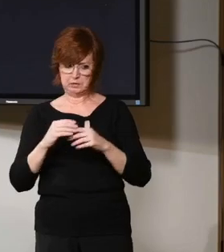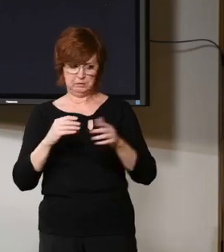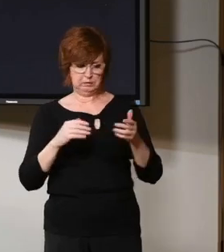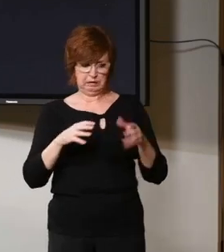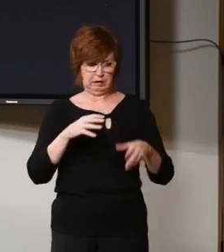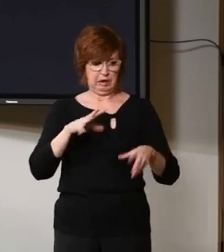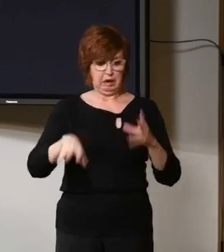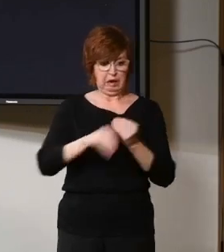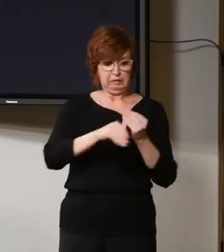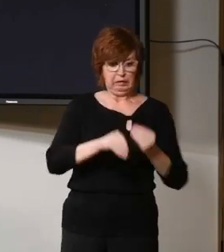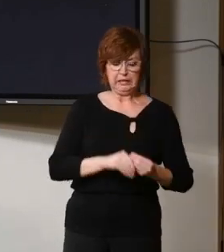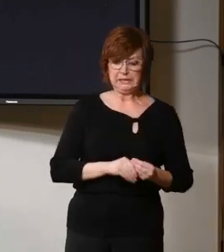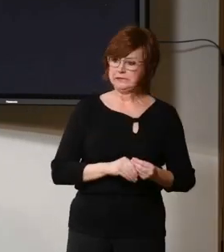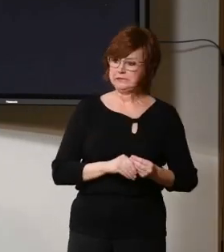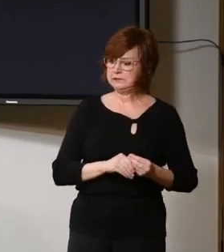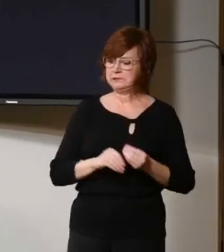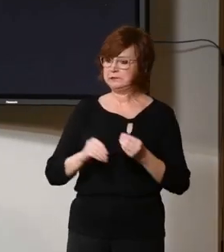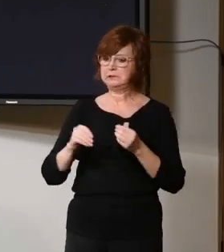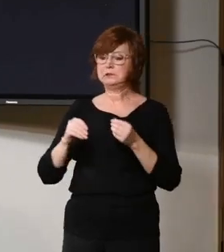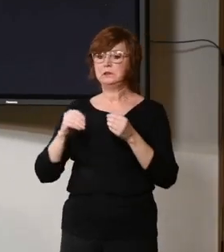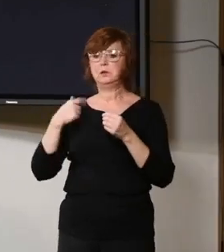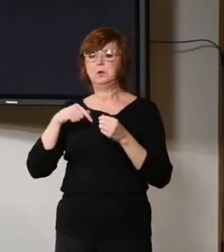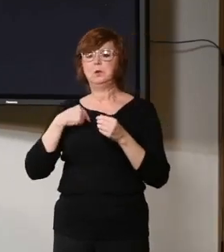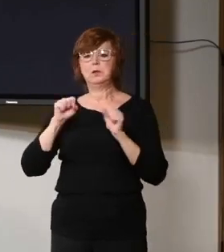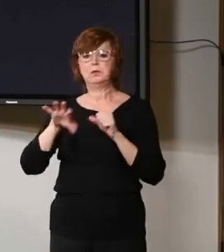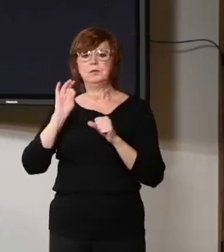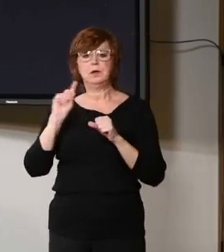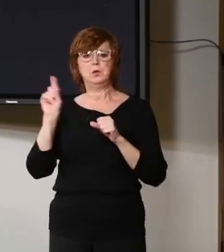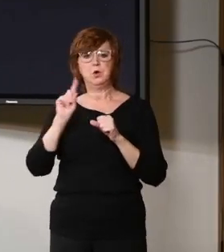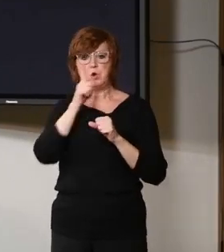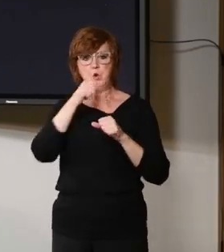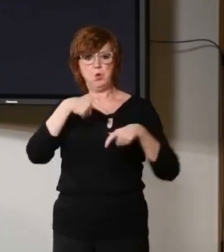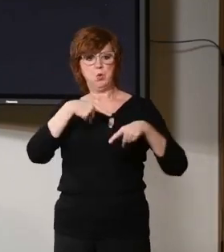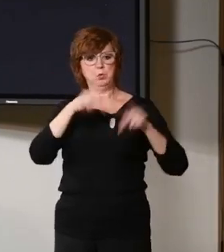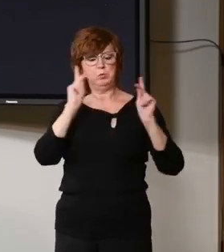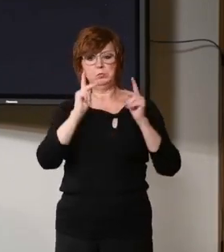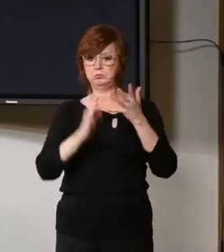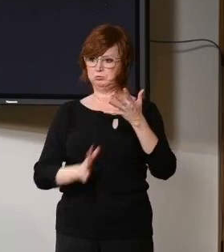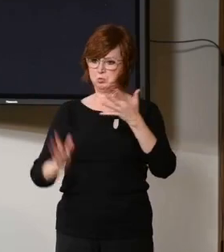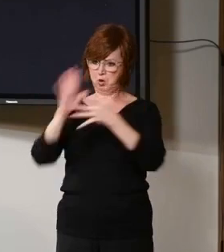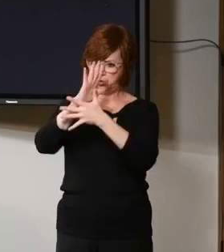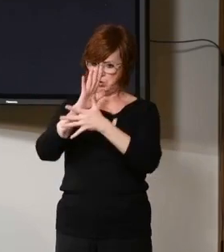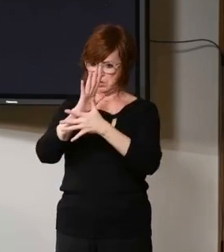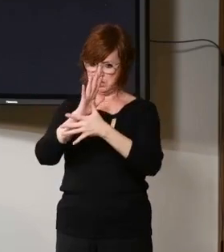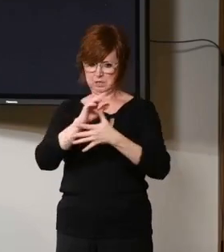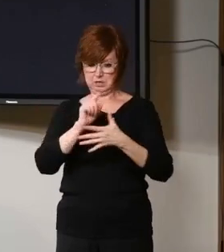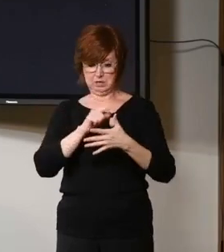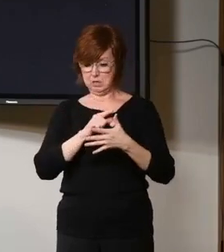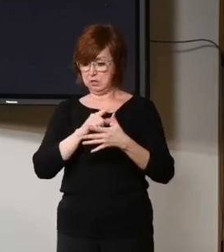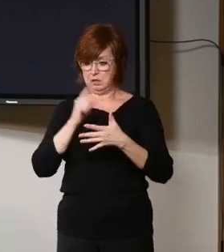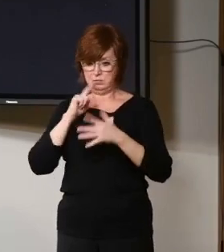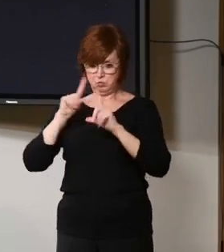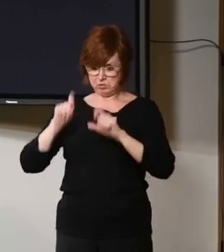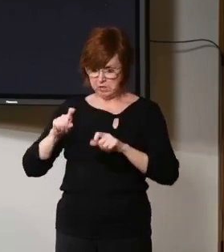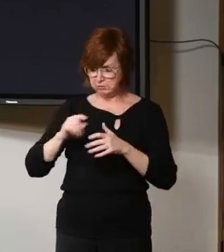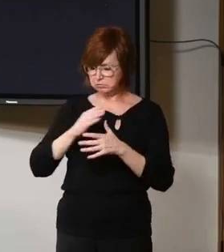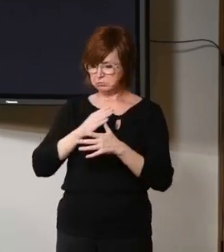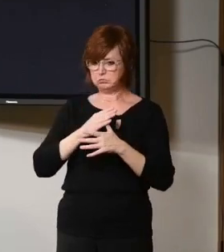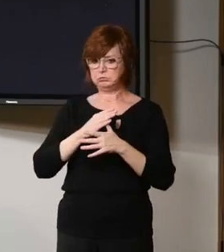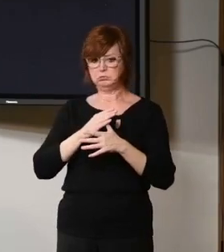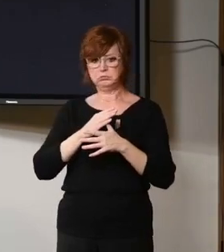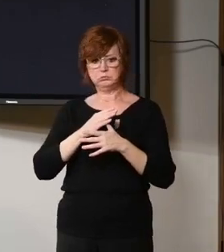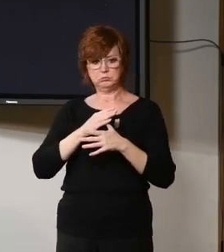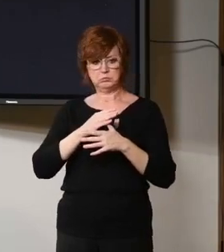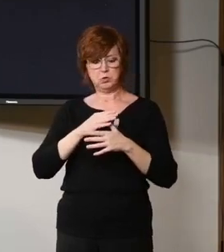on the website information for health professionals about who is prioritized for testing. So obviously, people who are